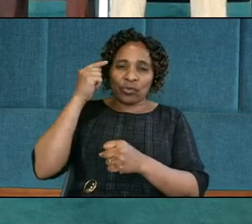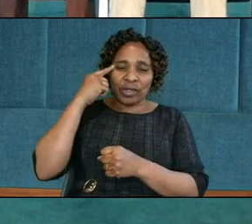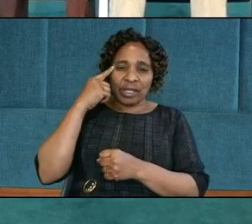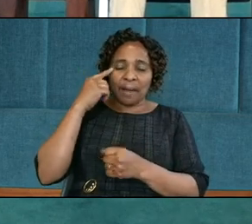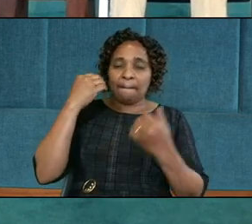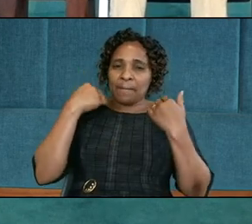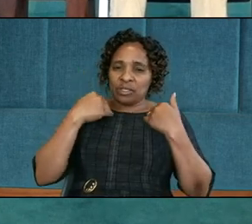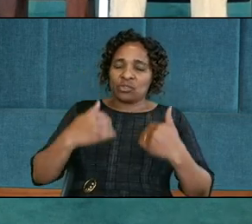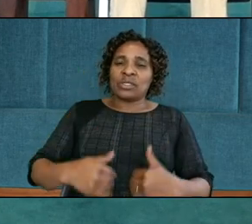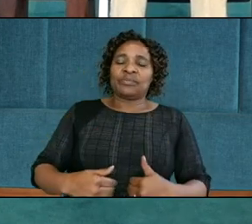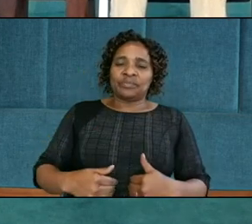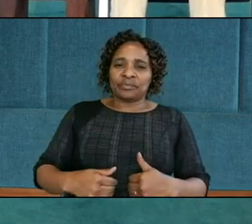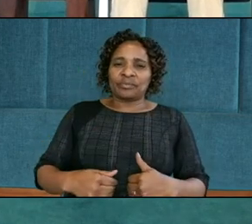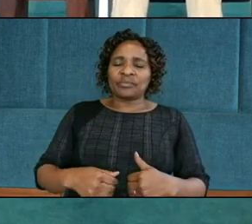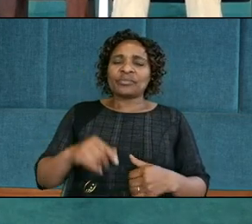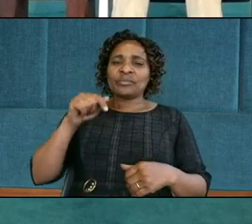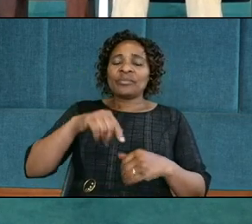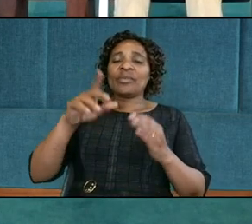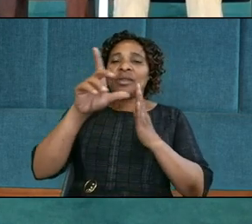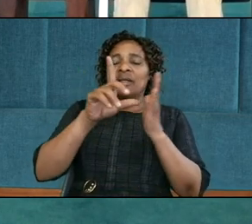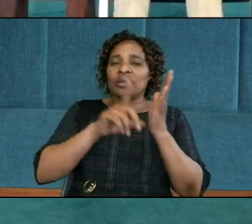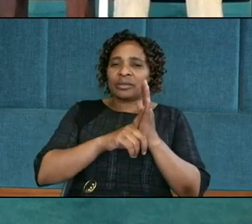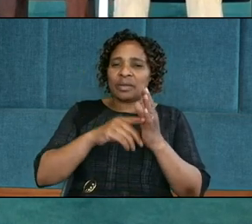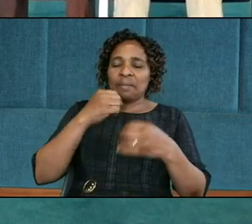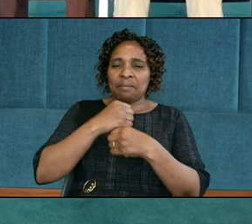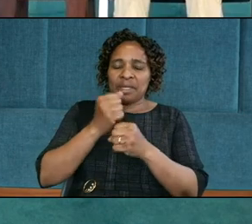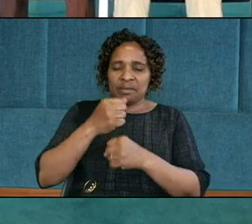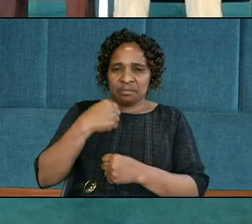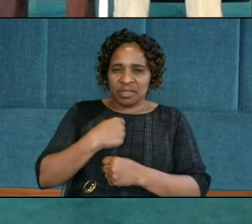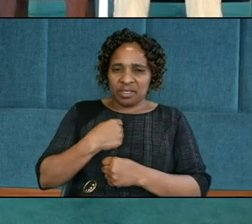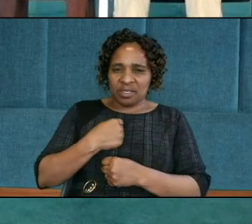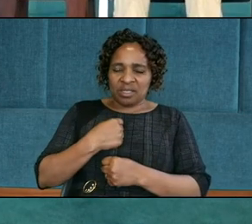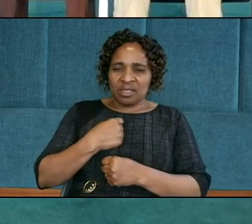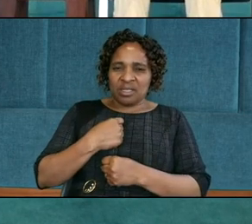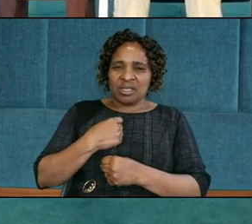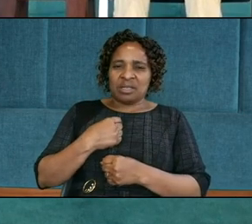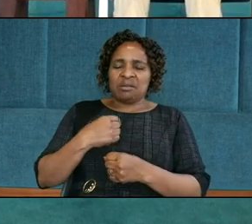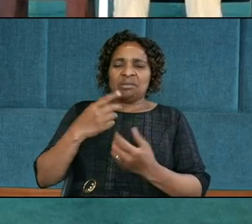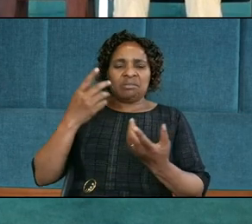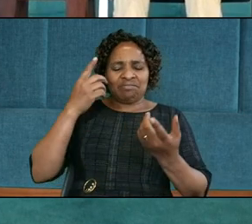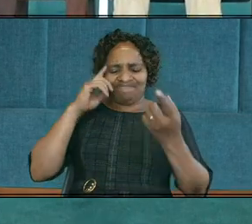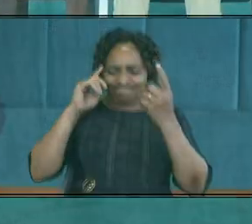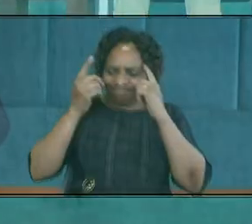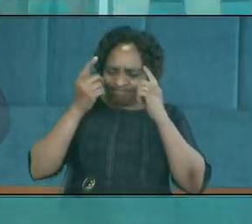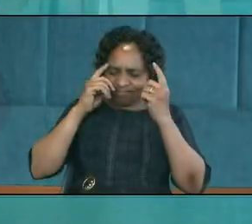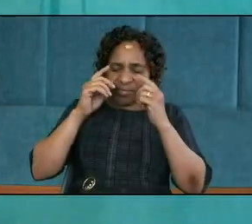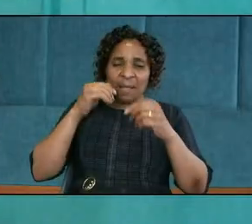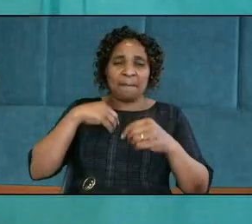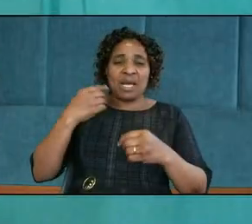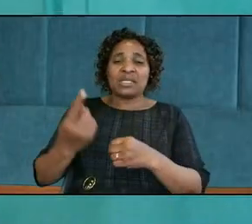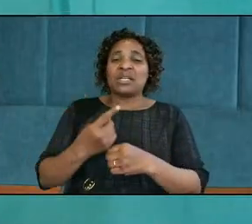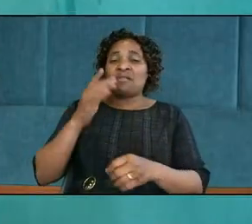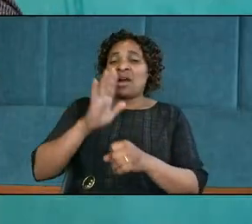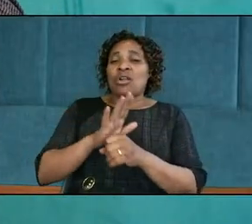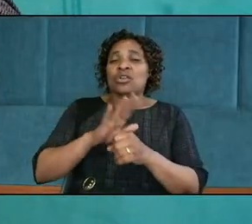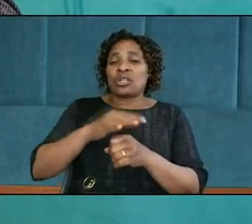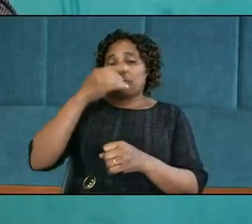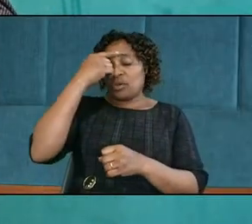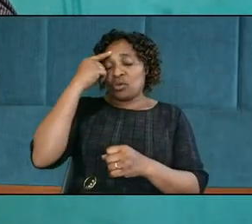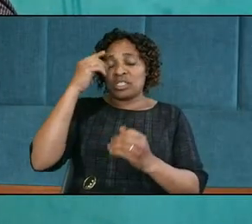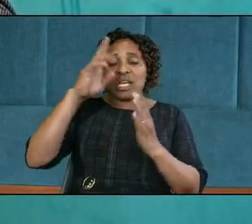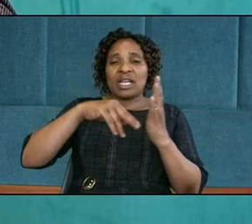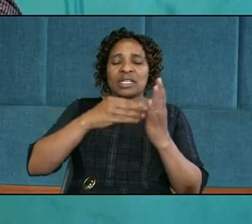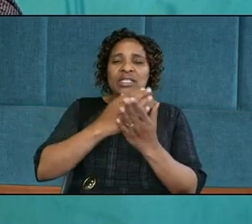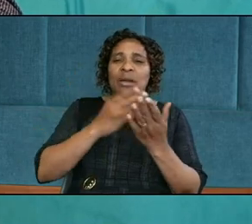Personally, this lesson made me internalize myself a lot. Because I read